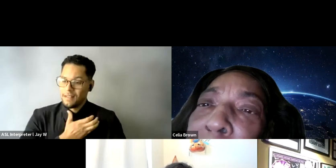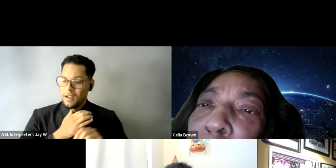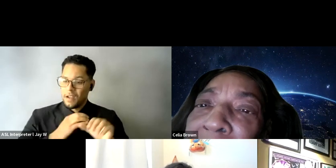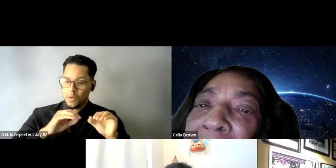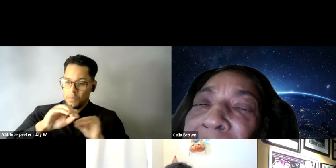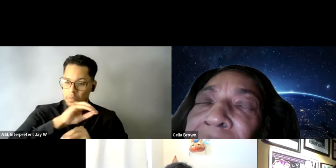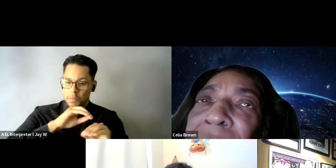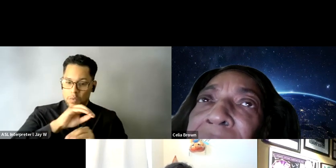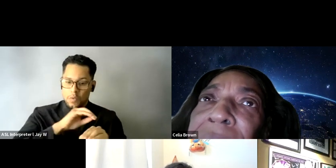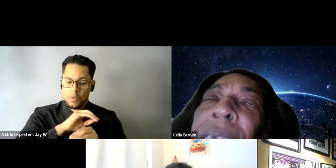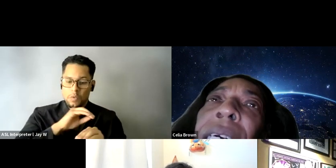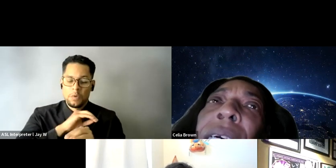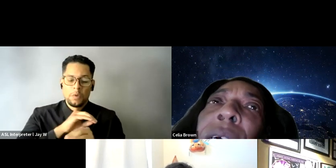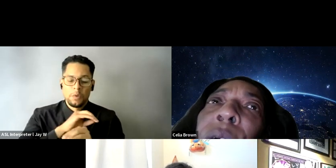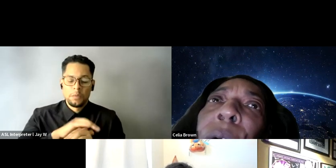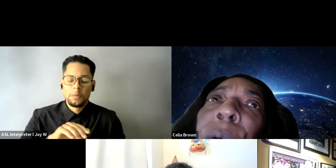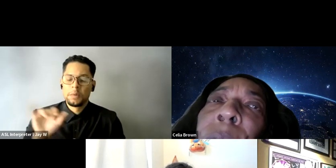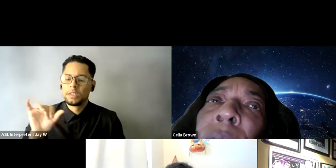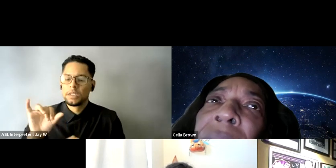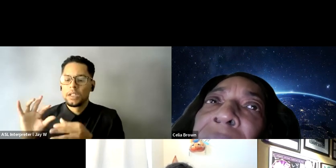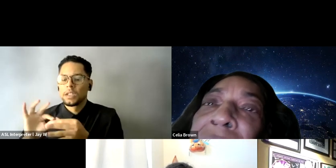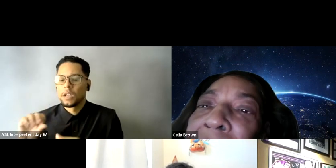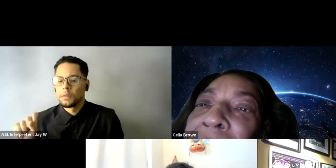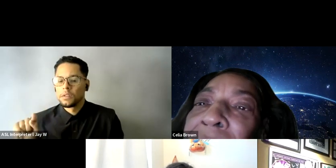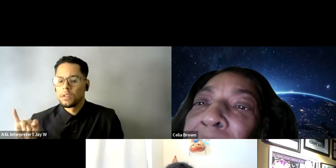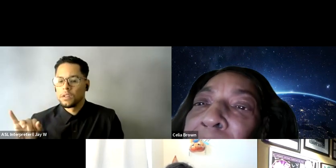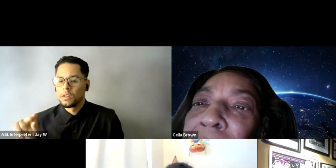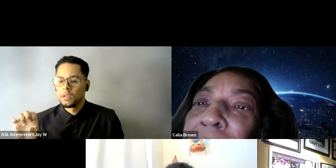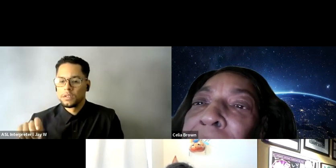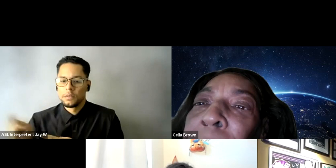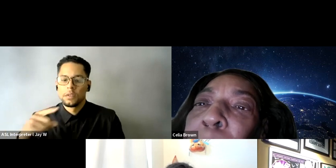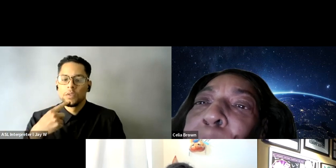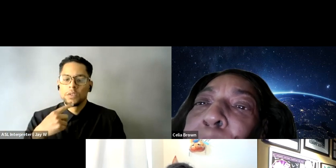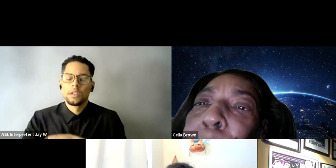piggyback on what Stefanie said, who are anti-psychiatry.